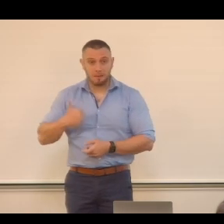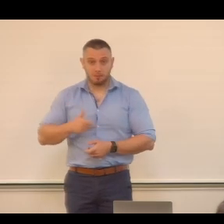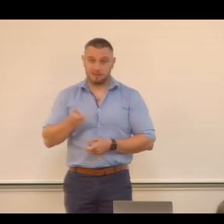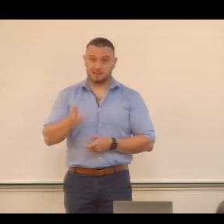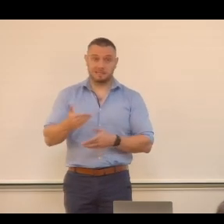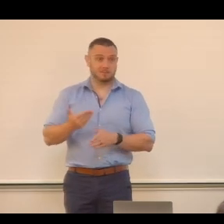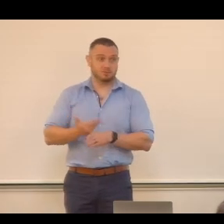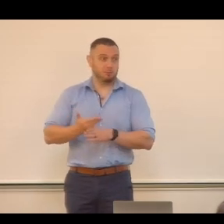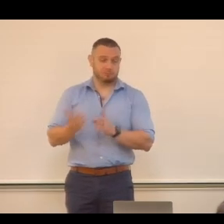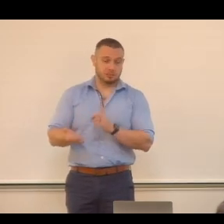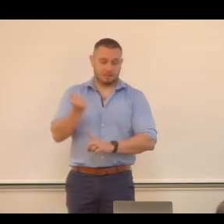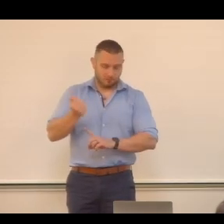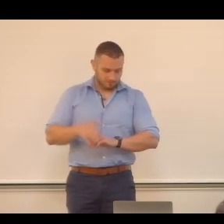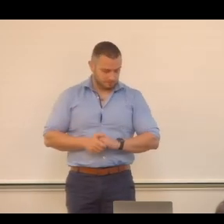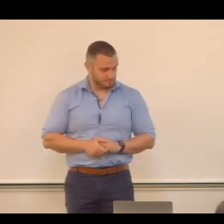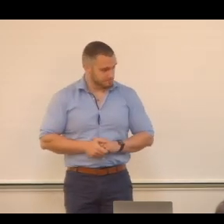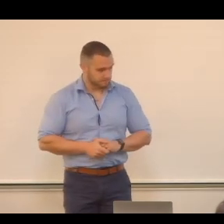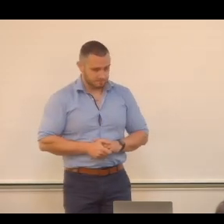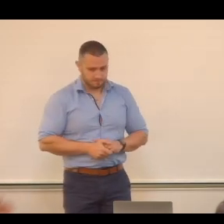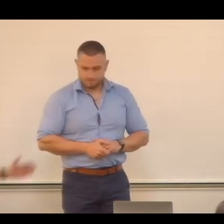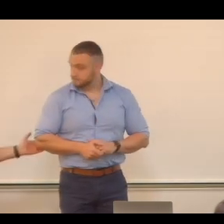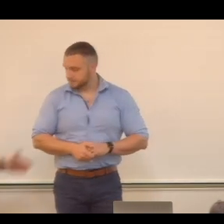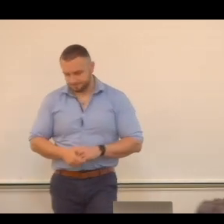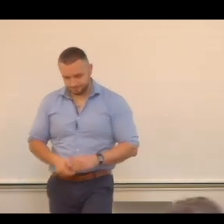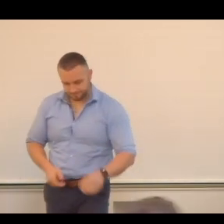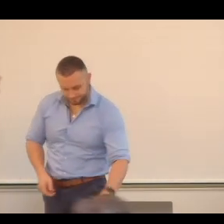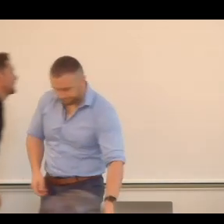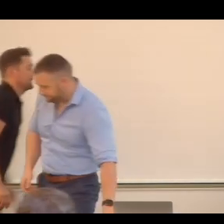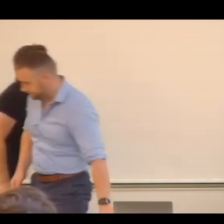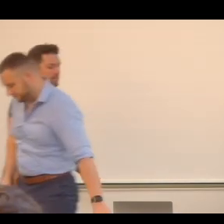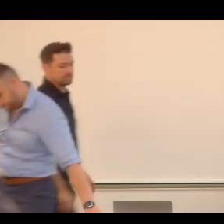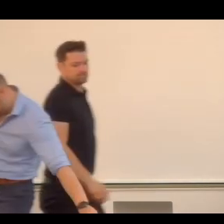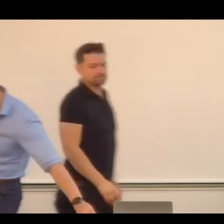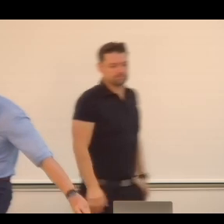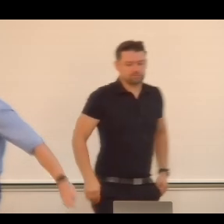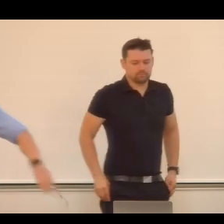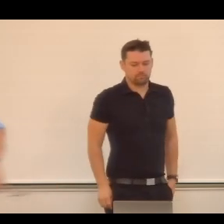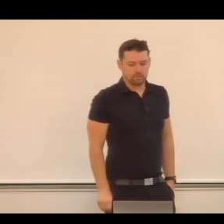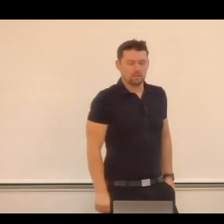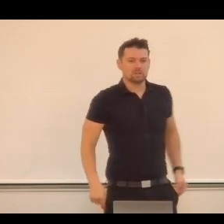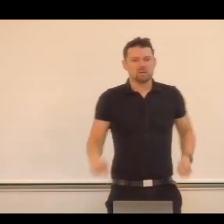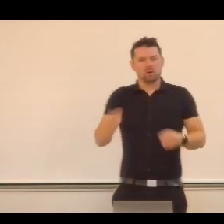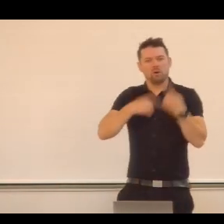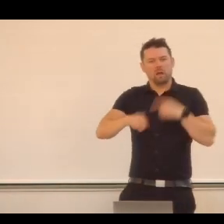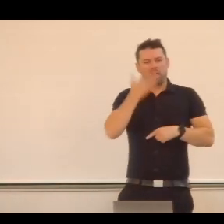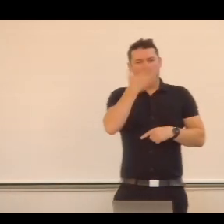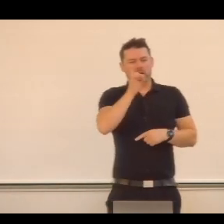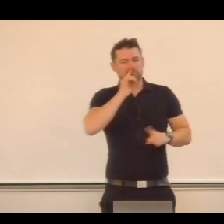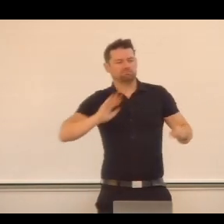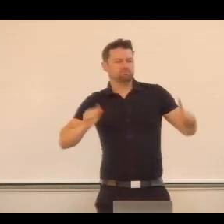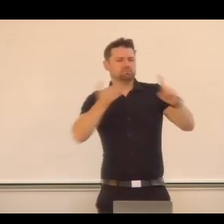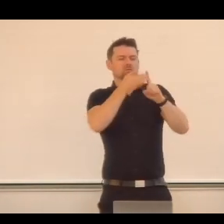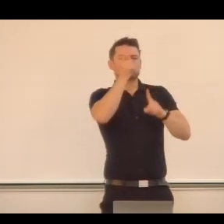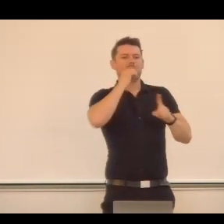So it was a good choice in the end. So we simulated a mission to an asteroid, and it